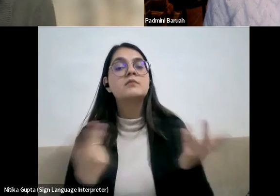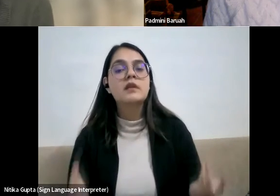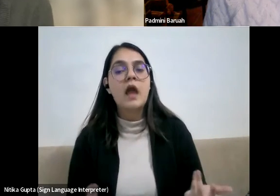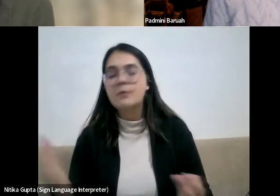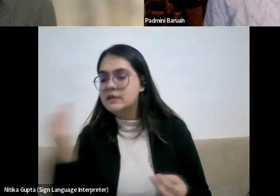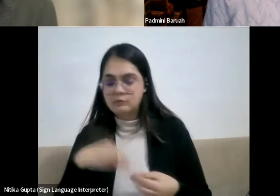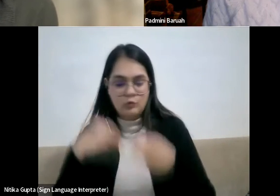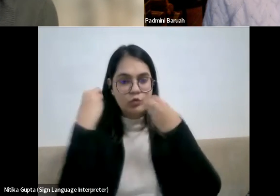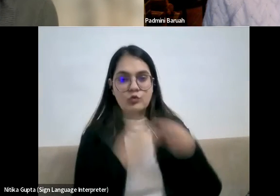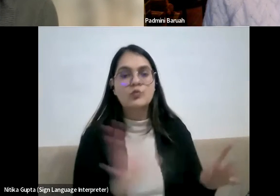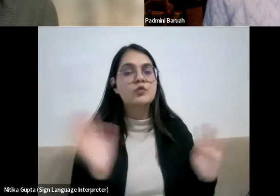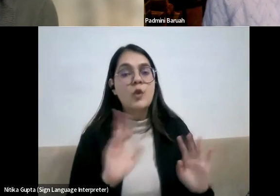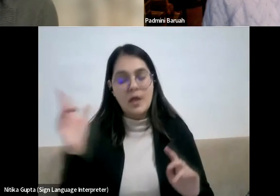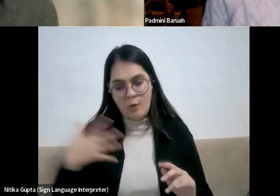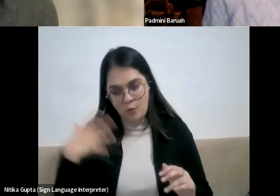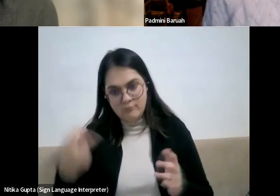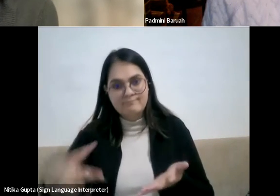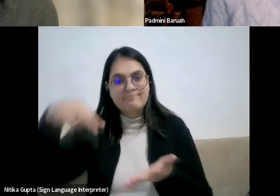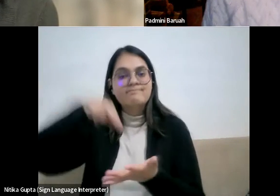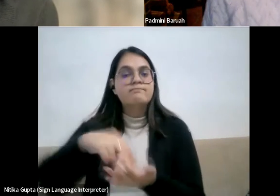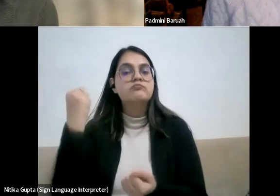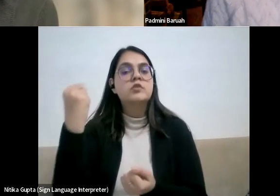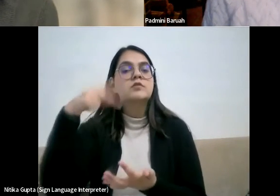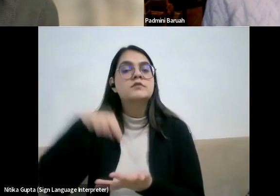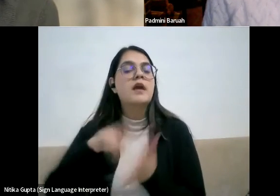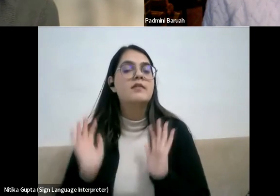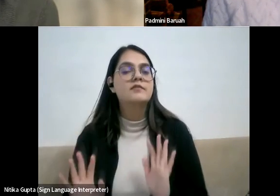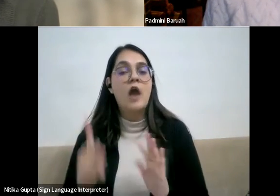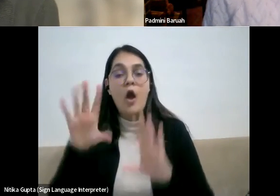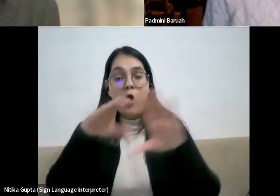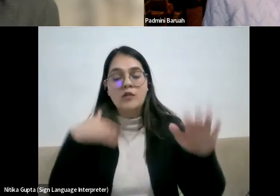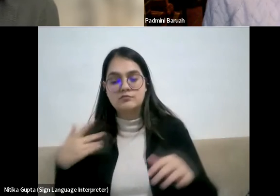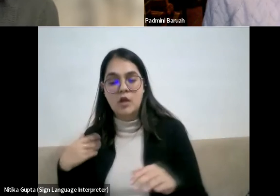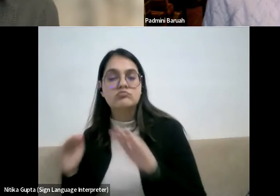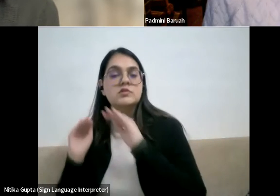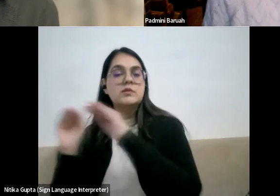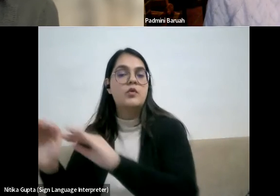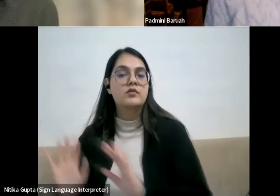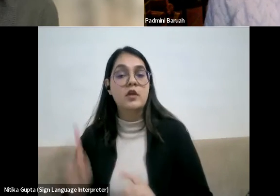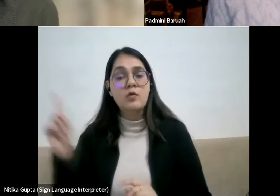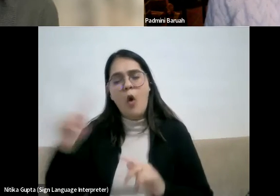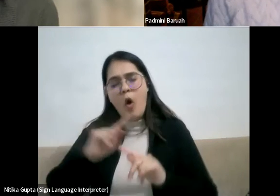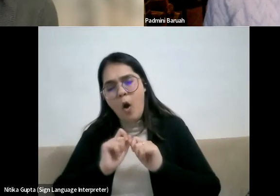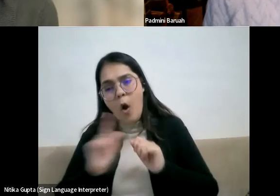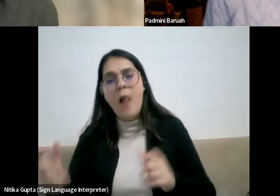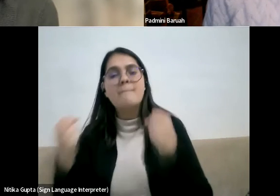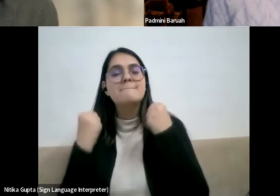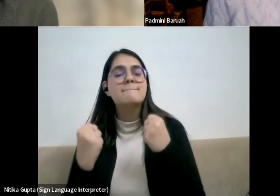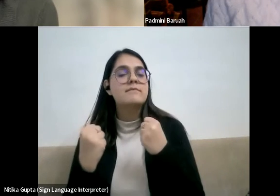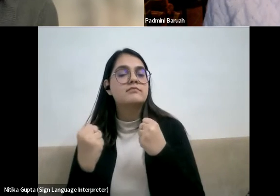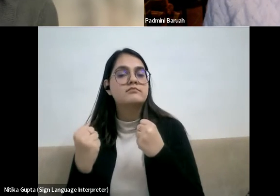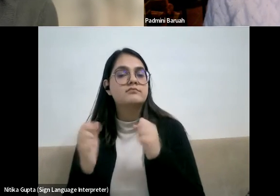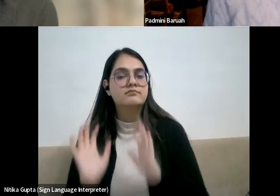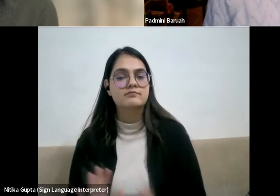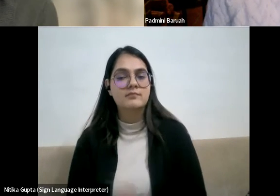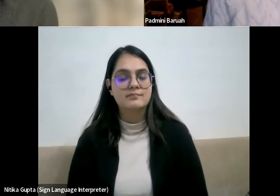really banking on the Constitution in many, many ways. And they're trying their best, to access it in an environment that is really